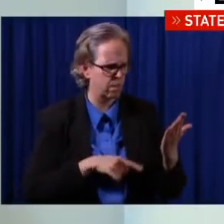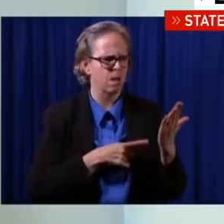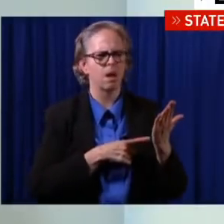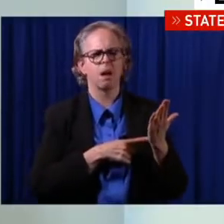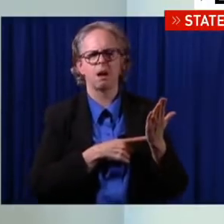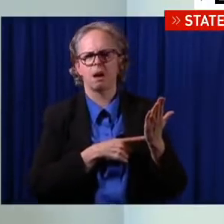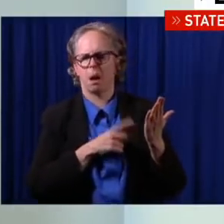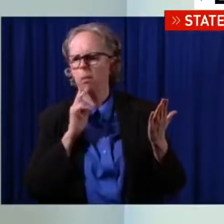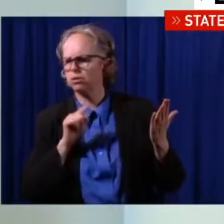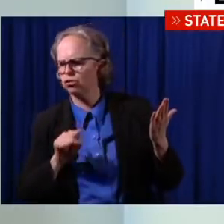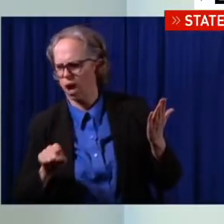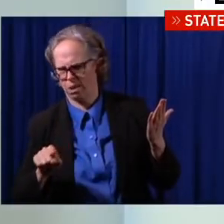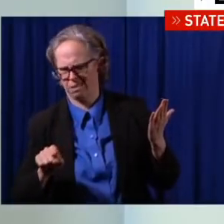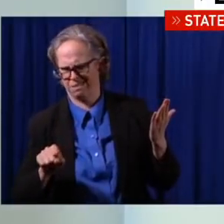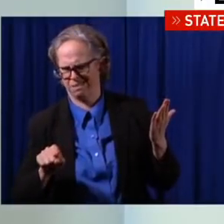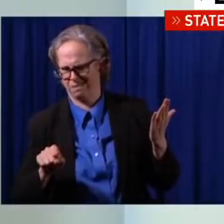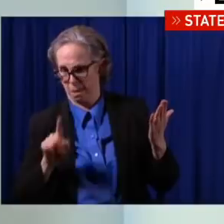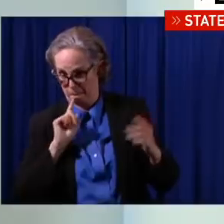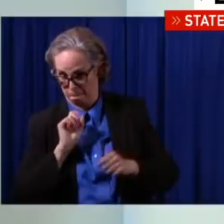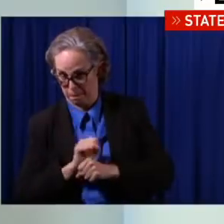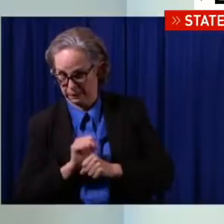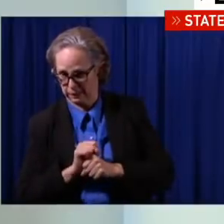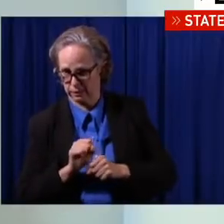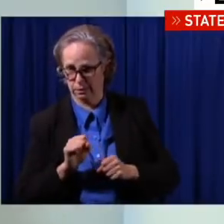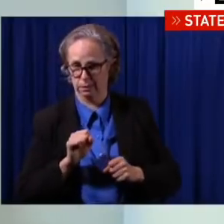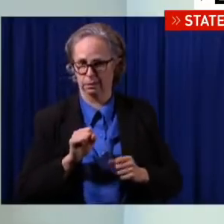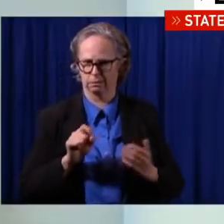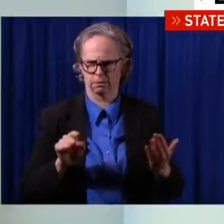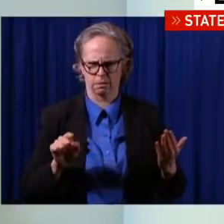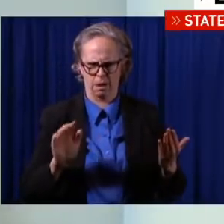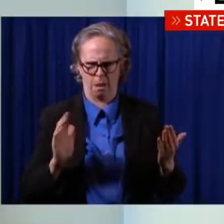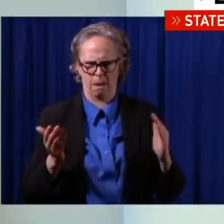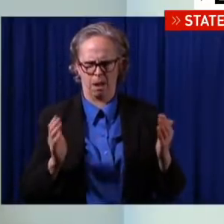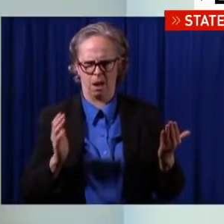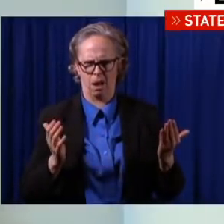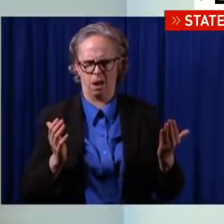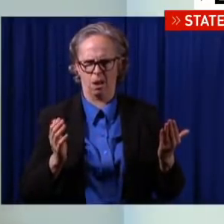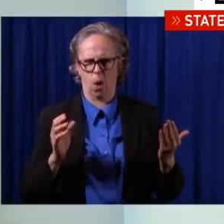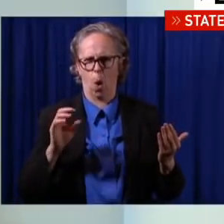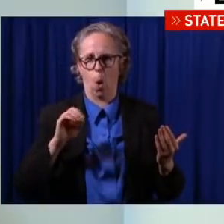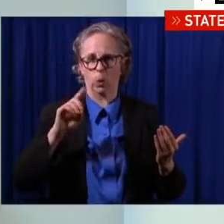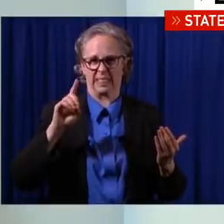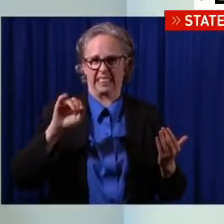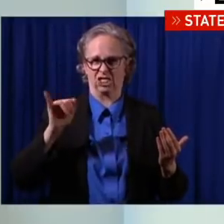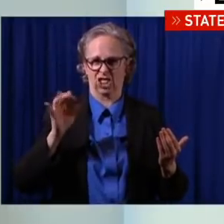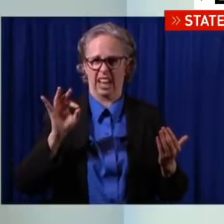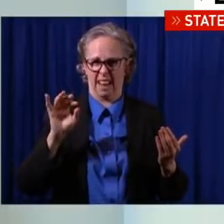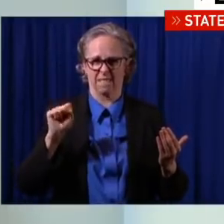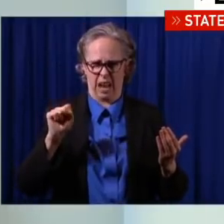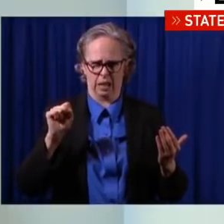out fraudulent claims. And so ODJFS is working to secure